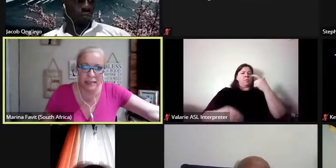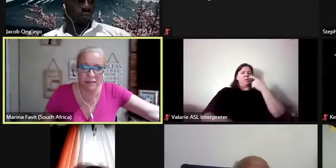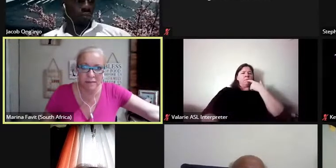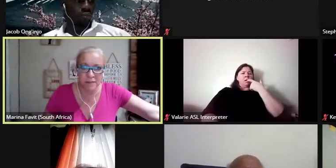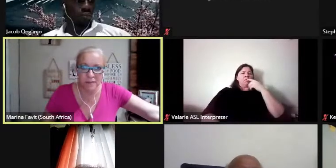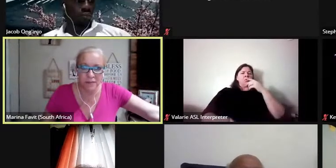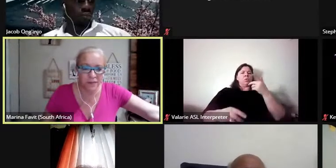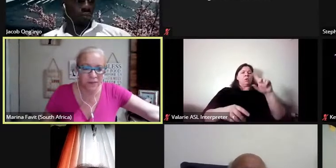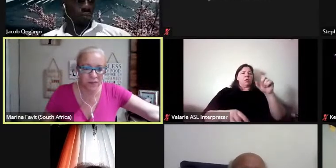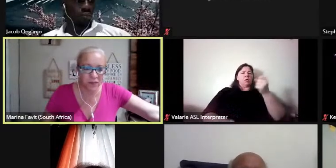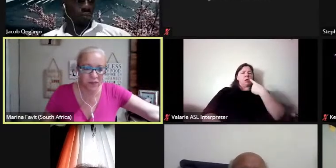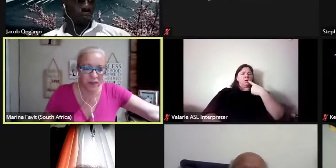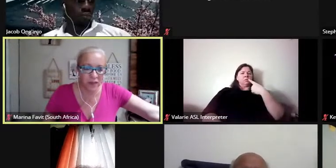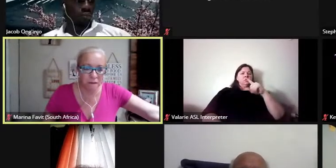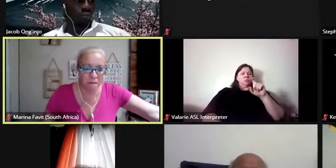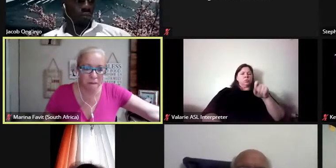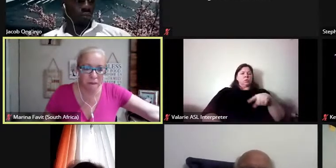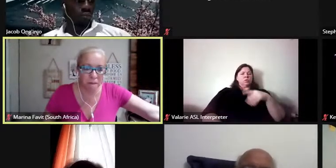question, please?